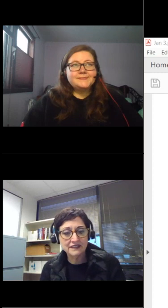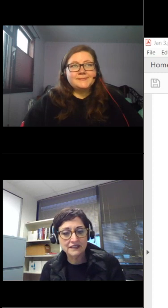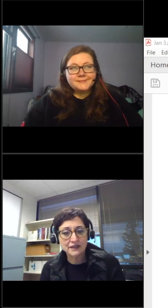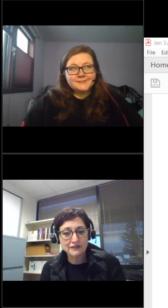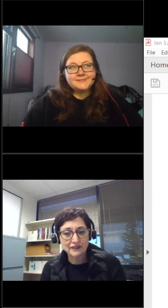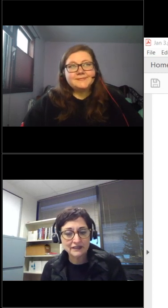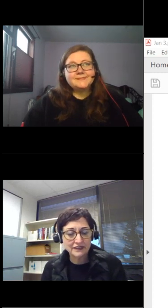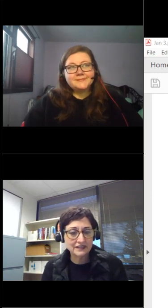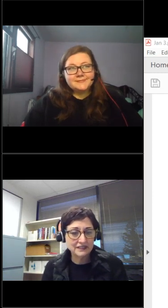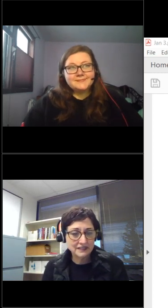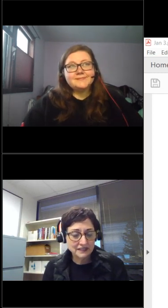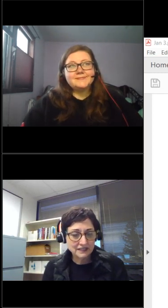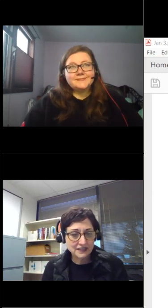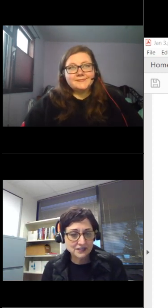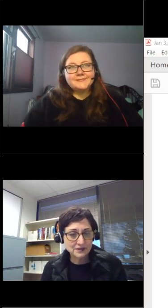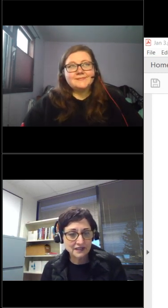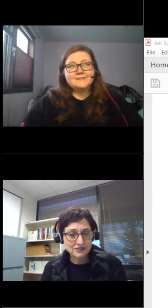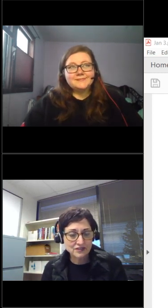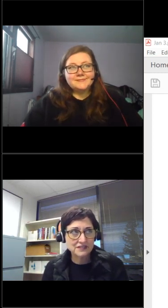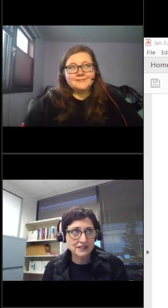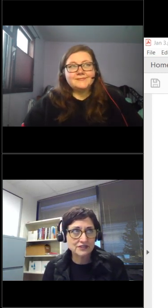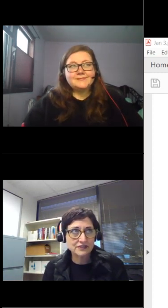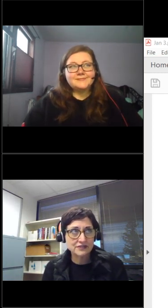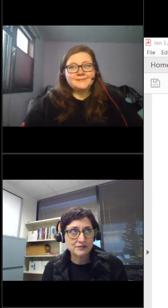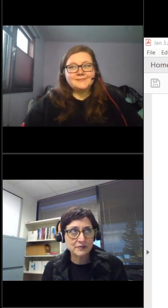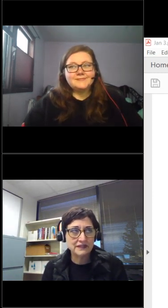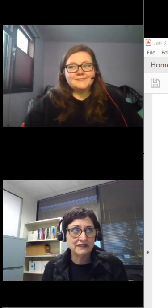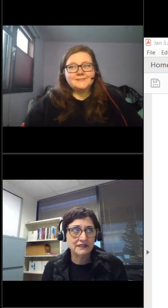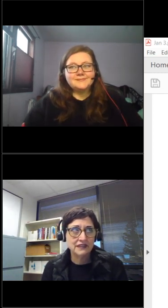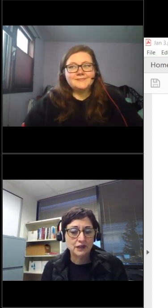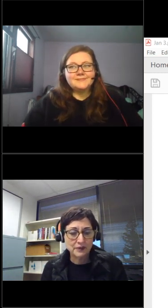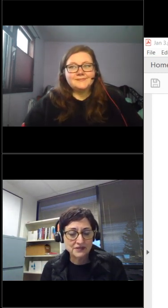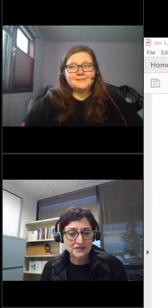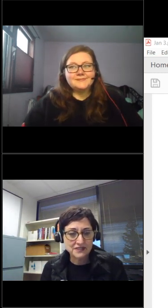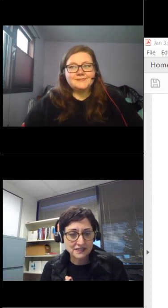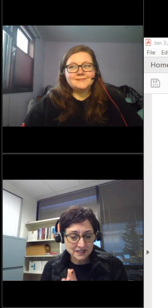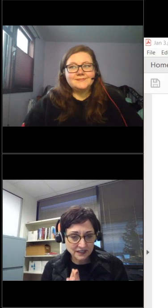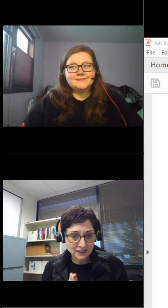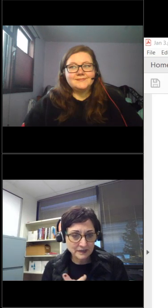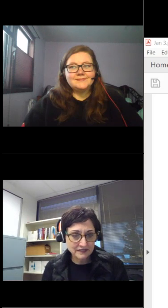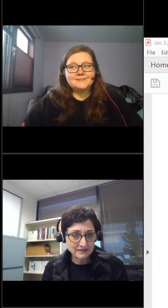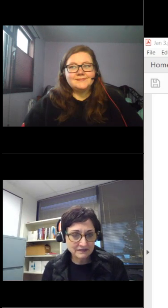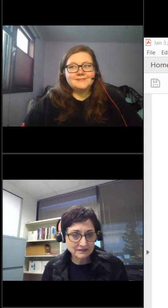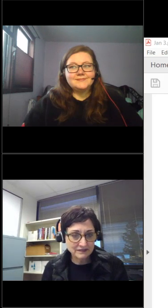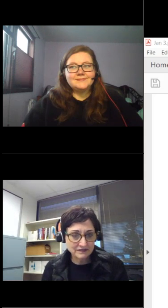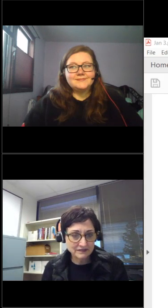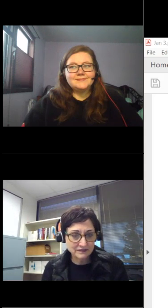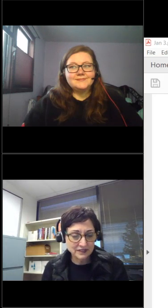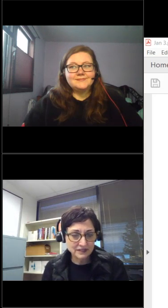valid now and forever. Okay, so an electronic signature is when a person signs a document